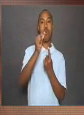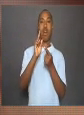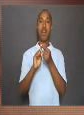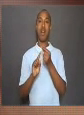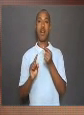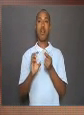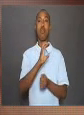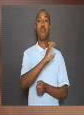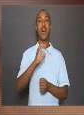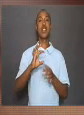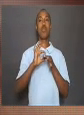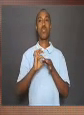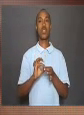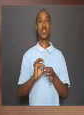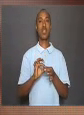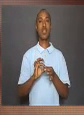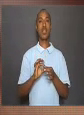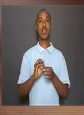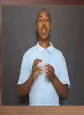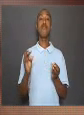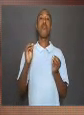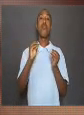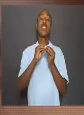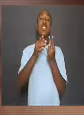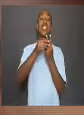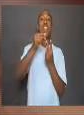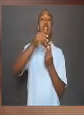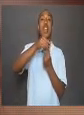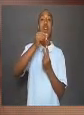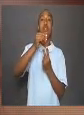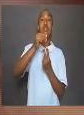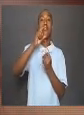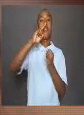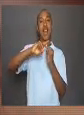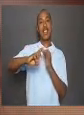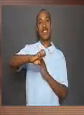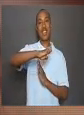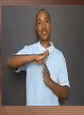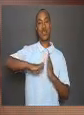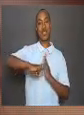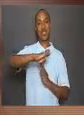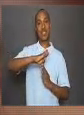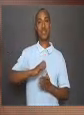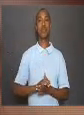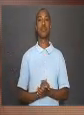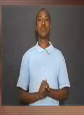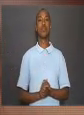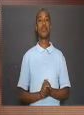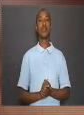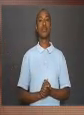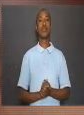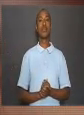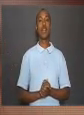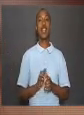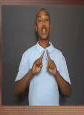polar covalent bonds involve the sharing of valence electrons. As